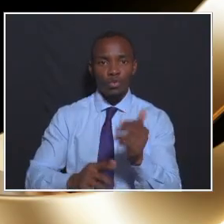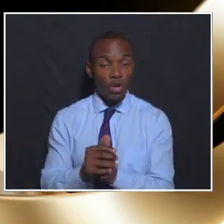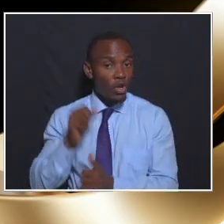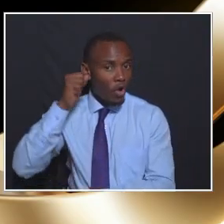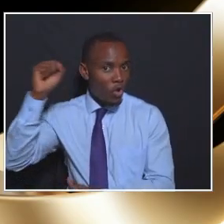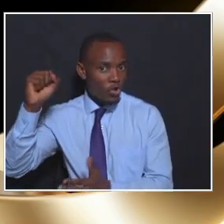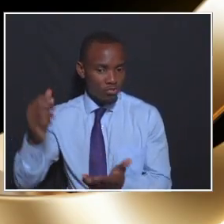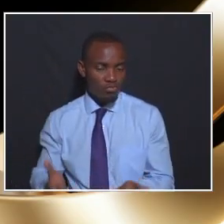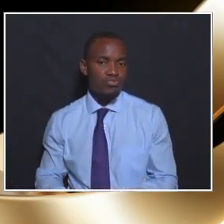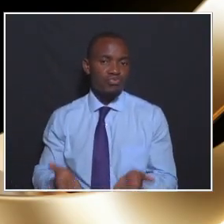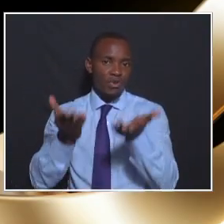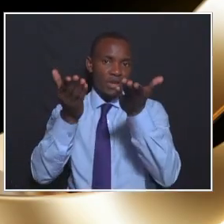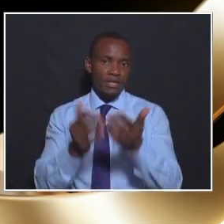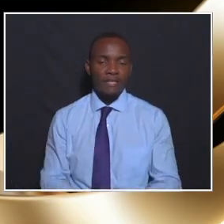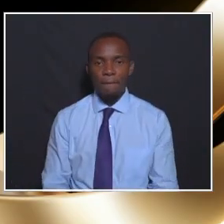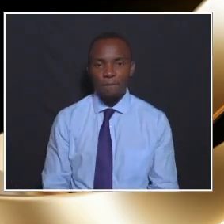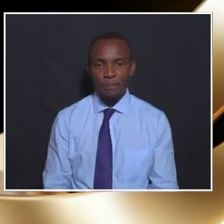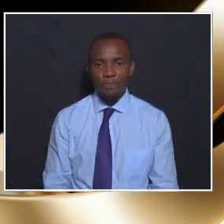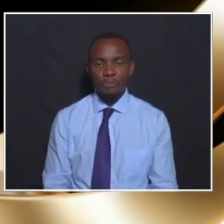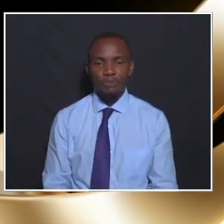audio experience. So,